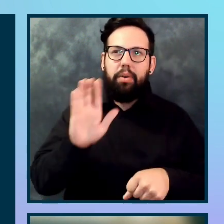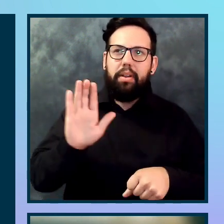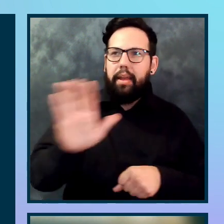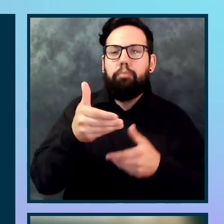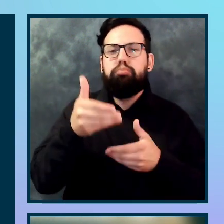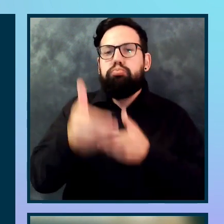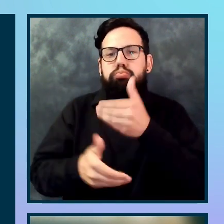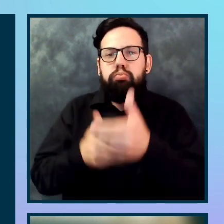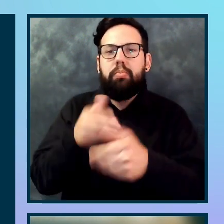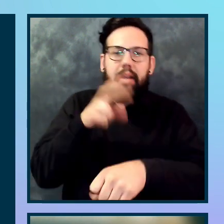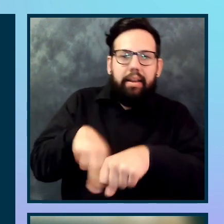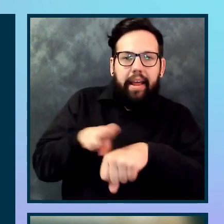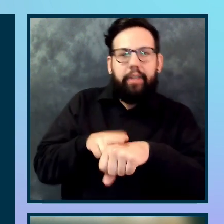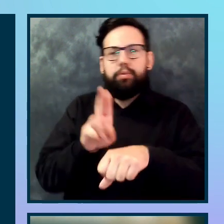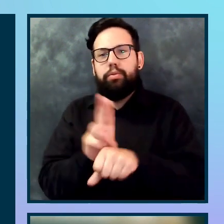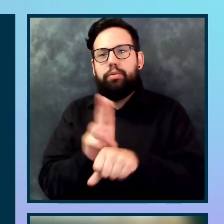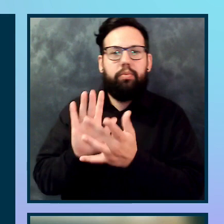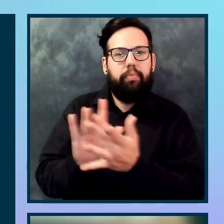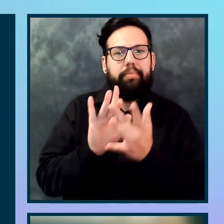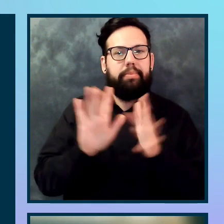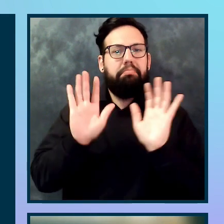the main thing to think about.